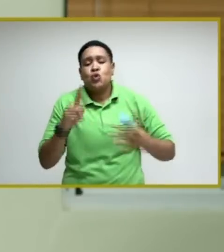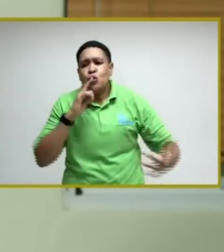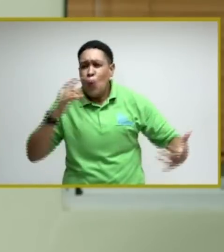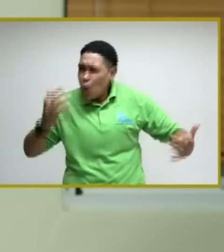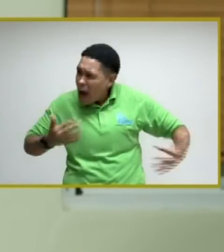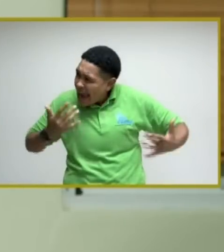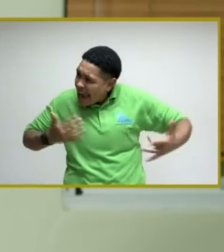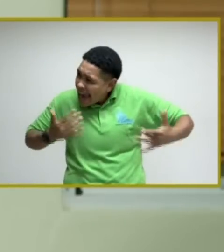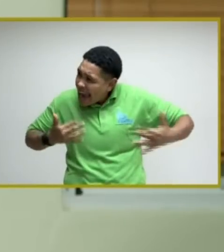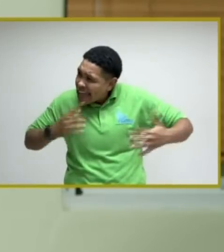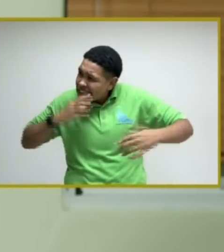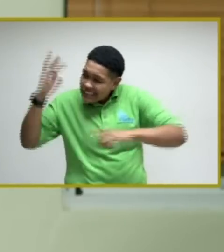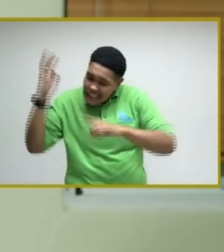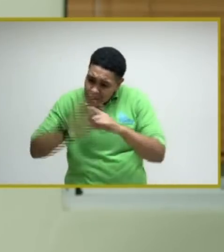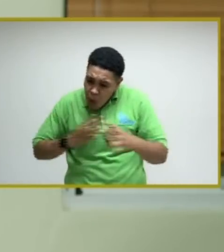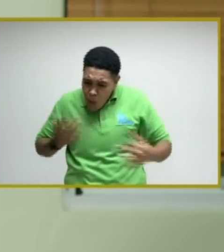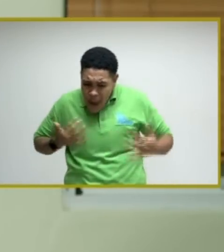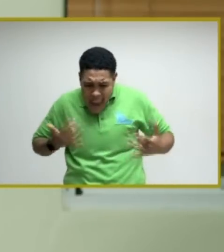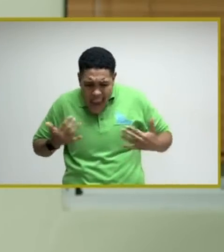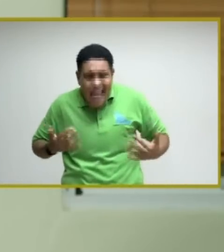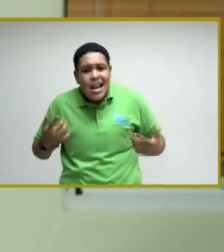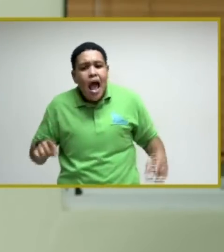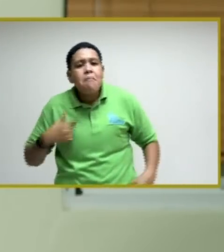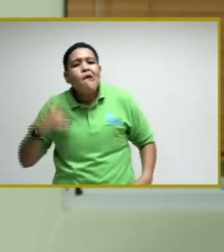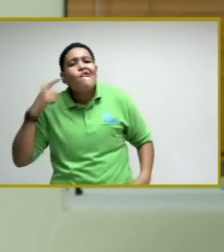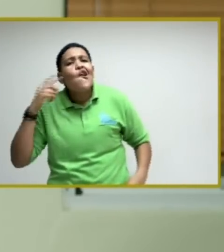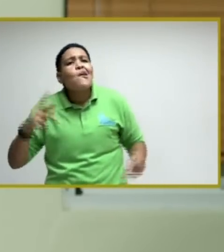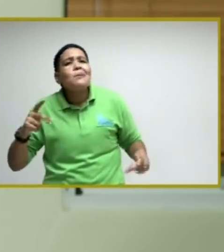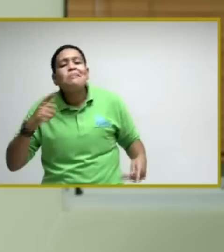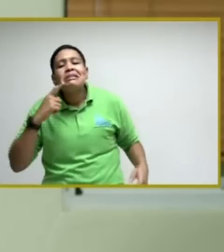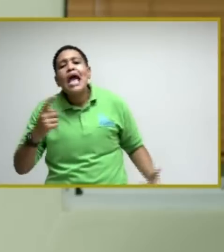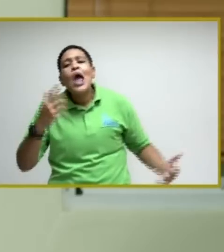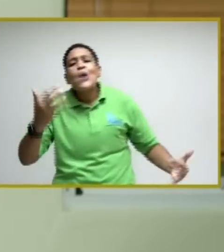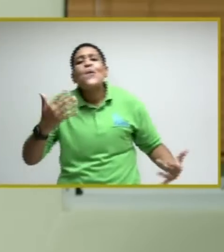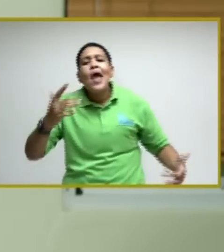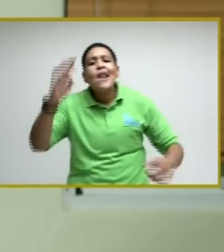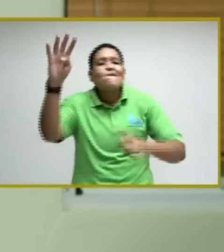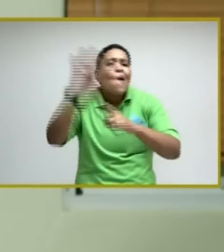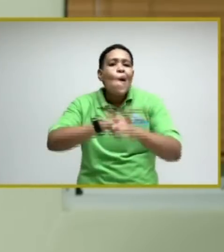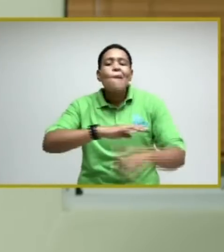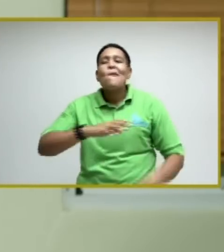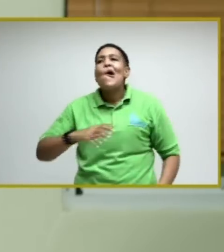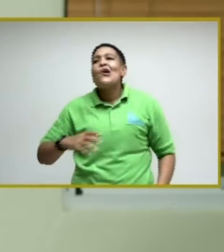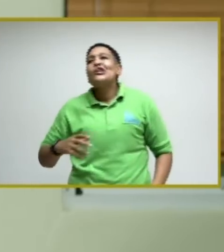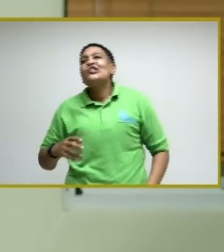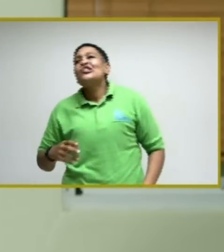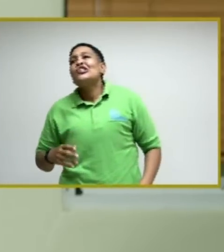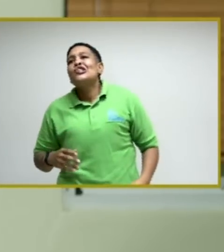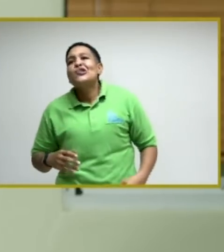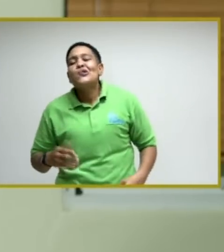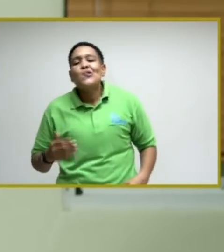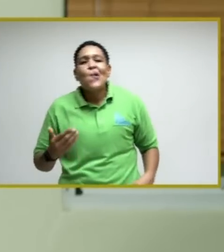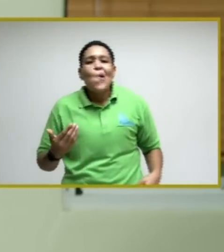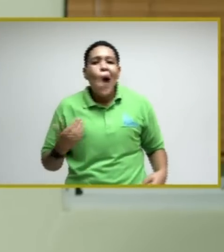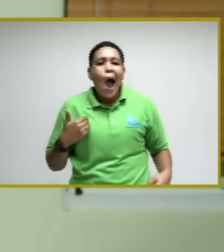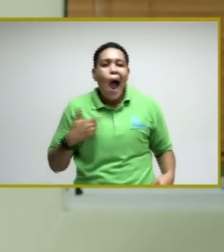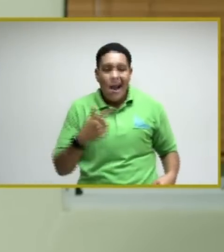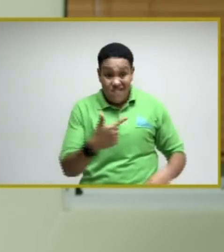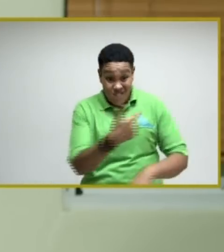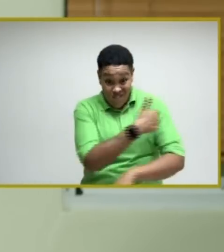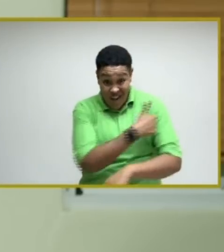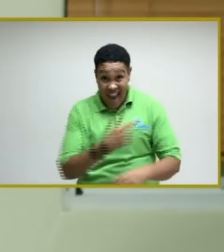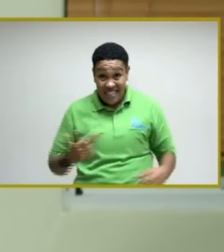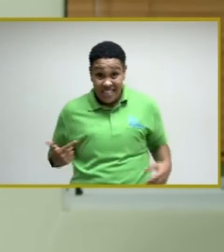wait 6 months, and I've heard persons say wait 4 months to have that